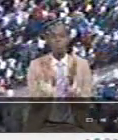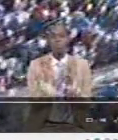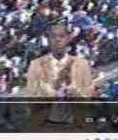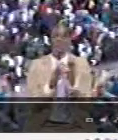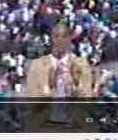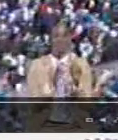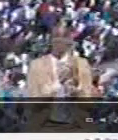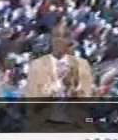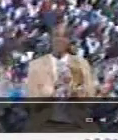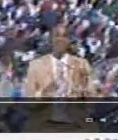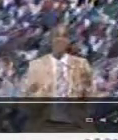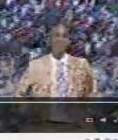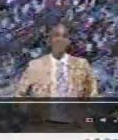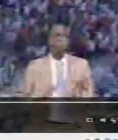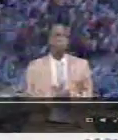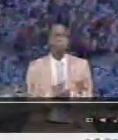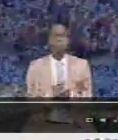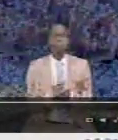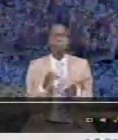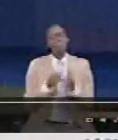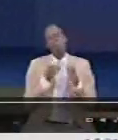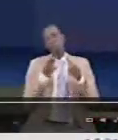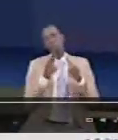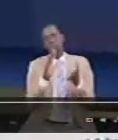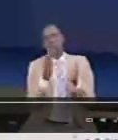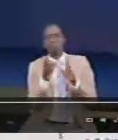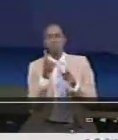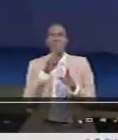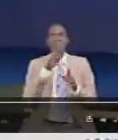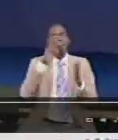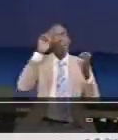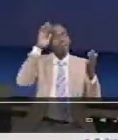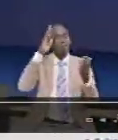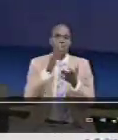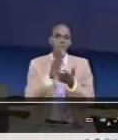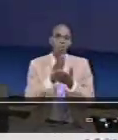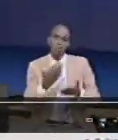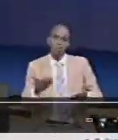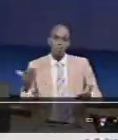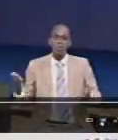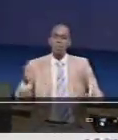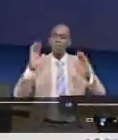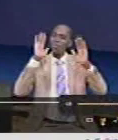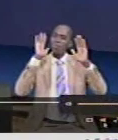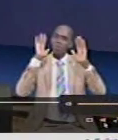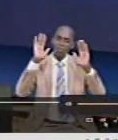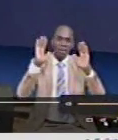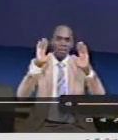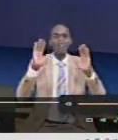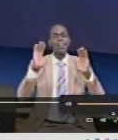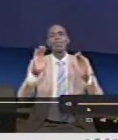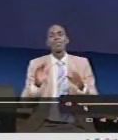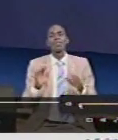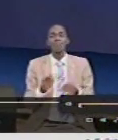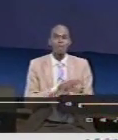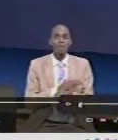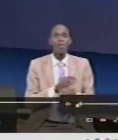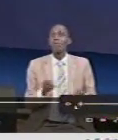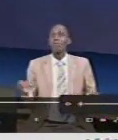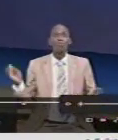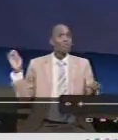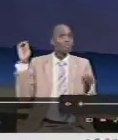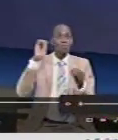Isaiah chapter 59. Looks like you are expecting Isaiah something wonderful, extraordinary